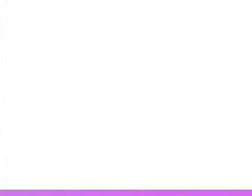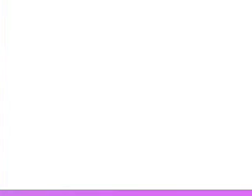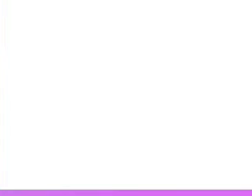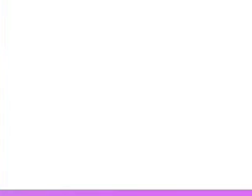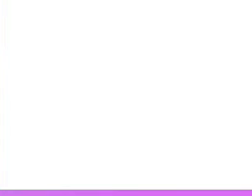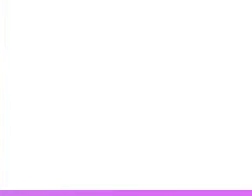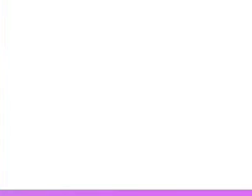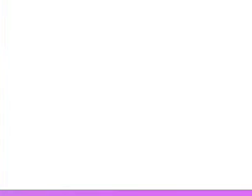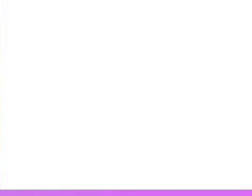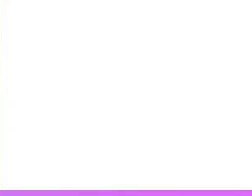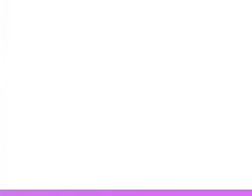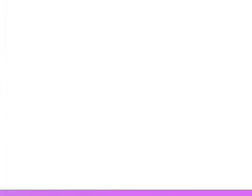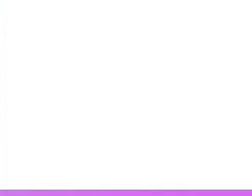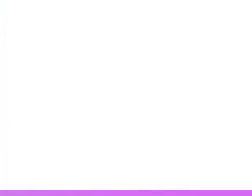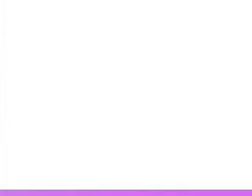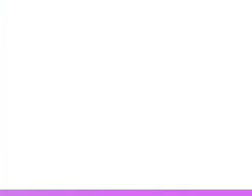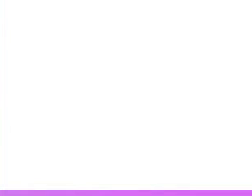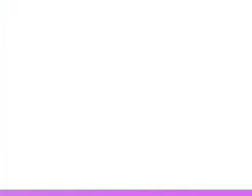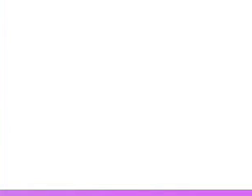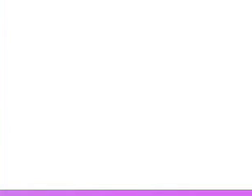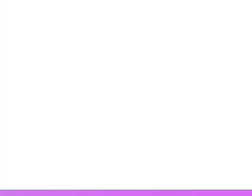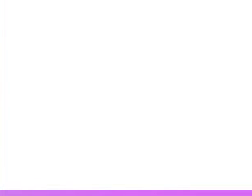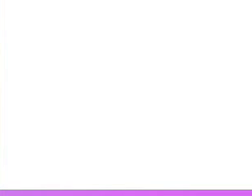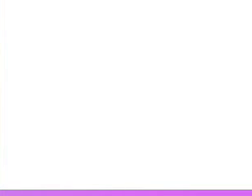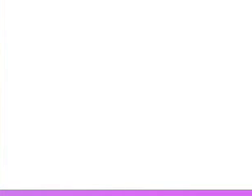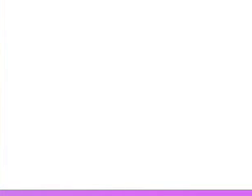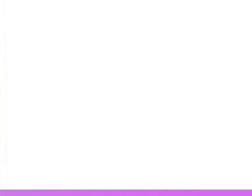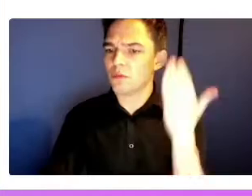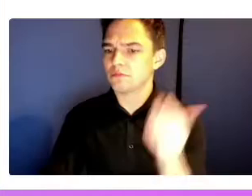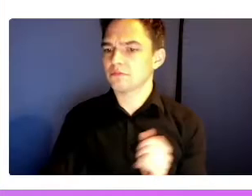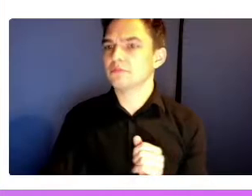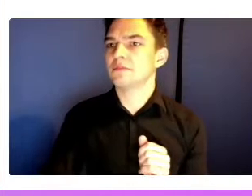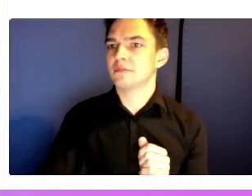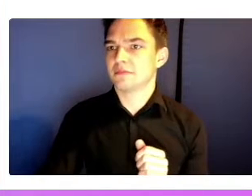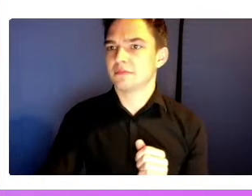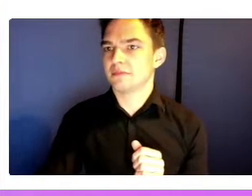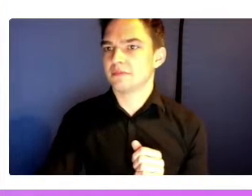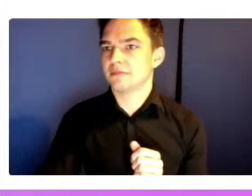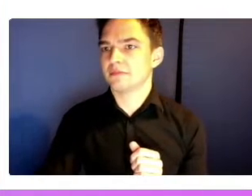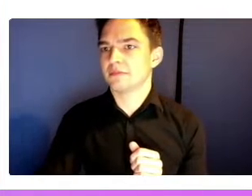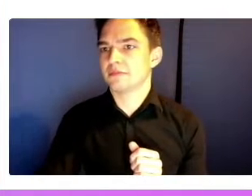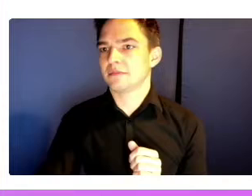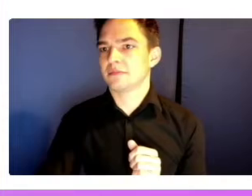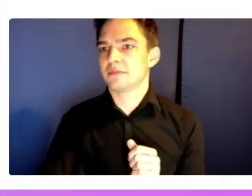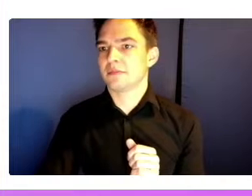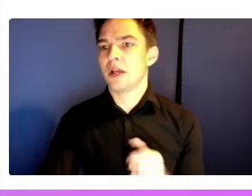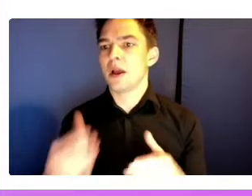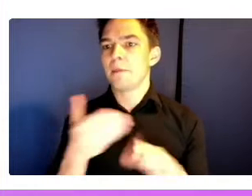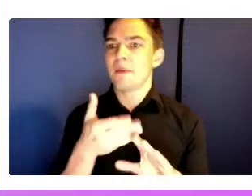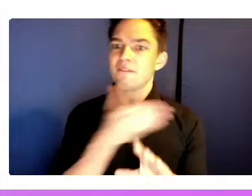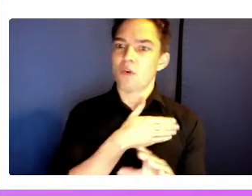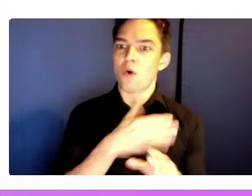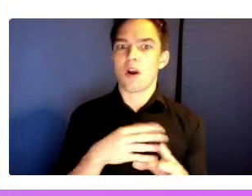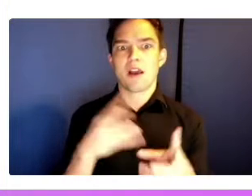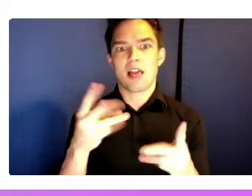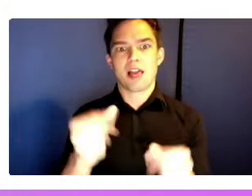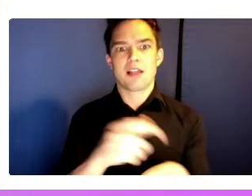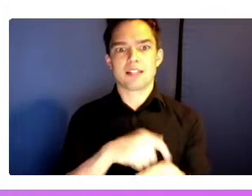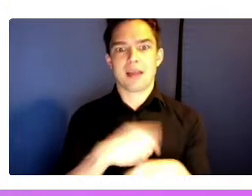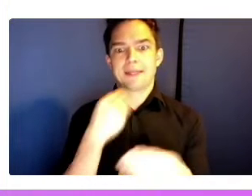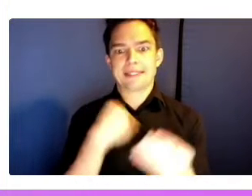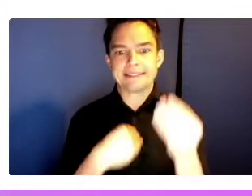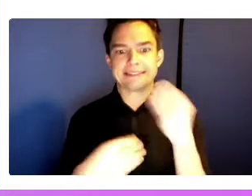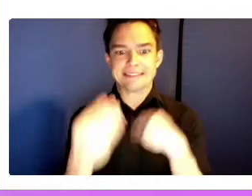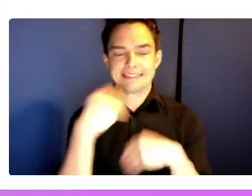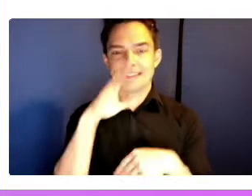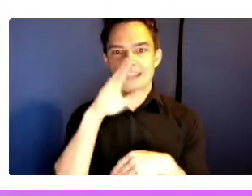curious. I would like to know before I spend the next few 2 years of my life eating this elephant.